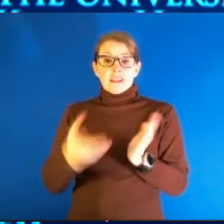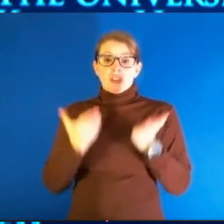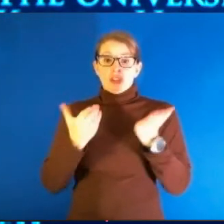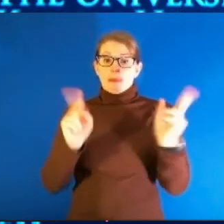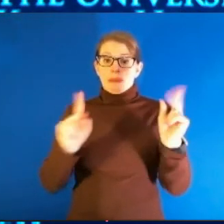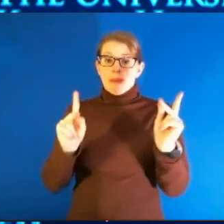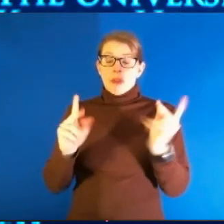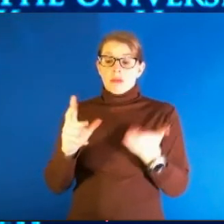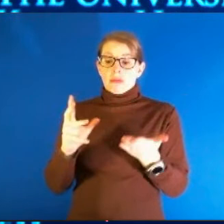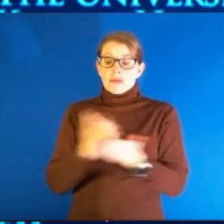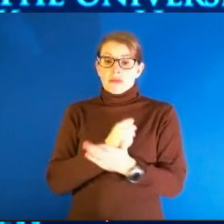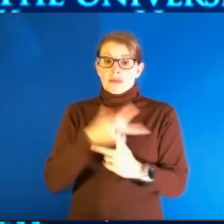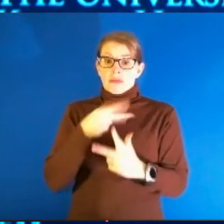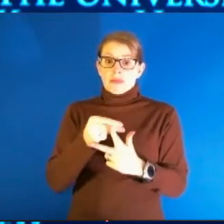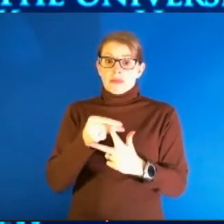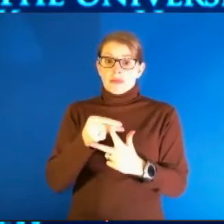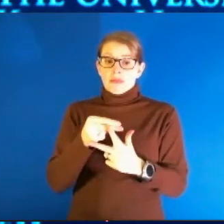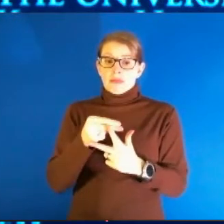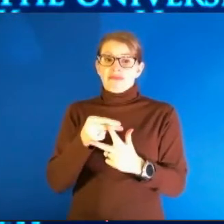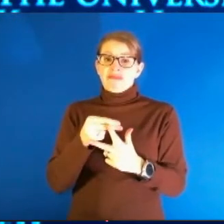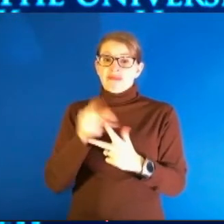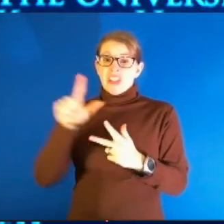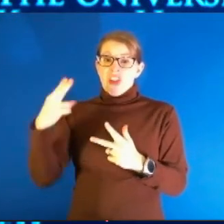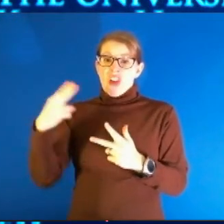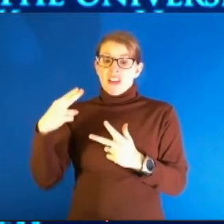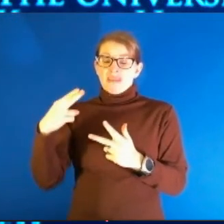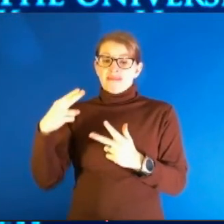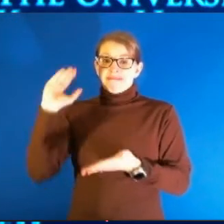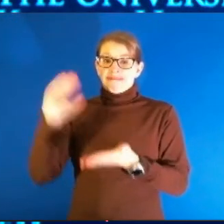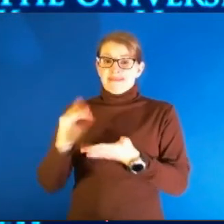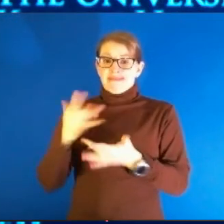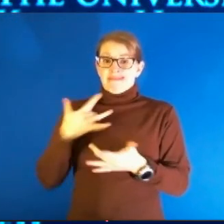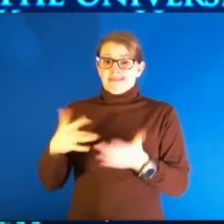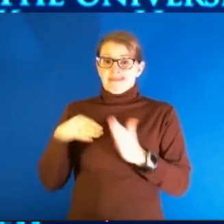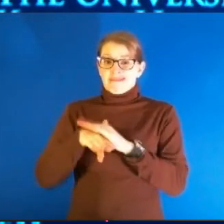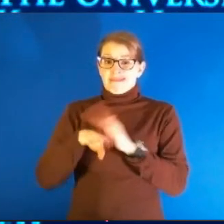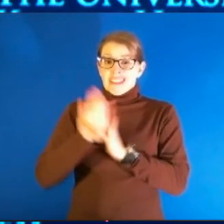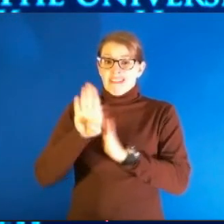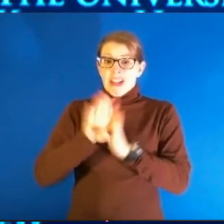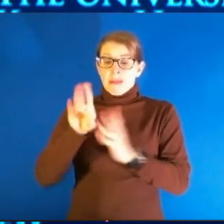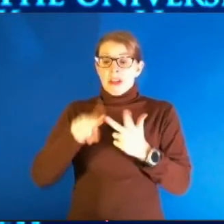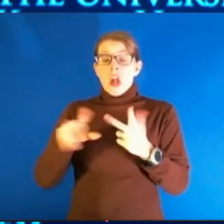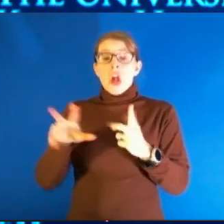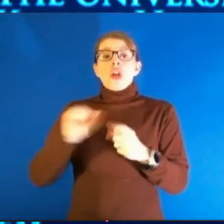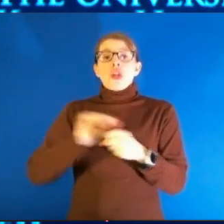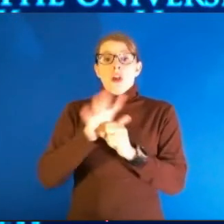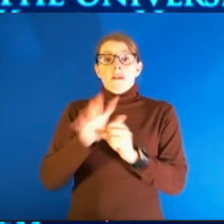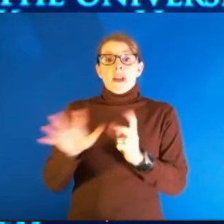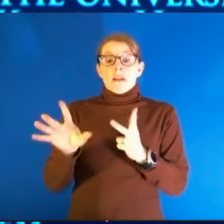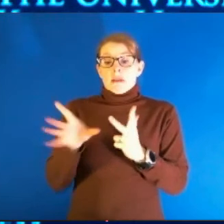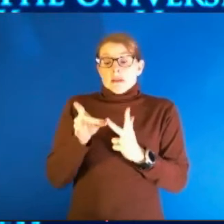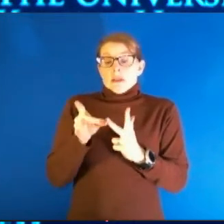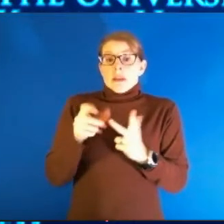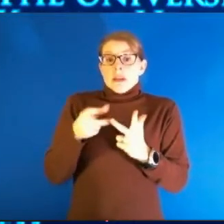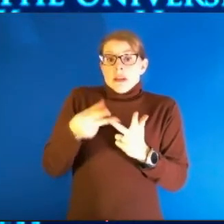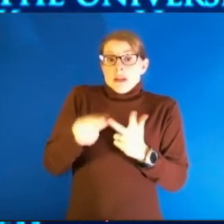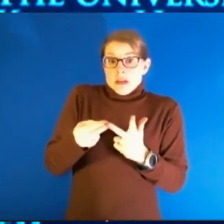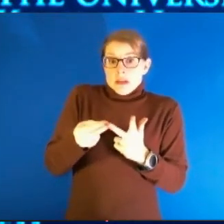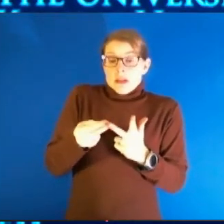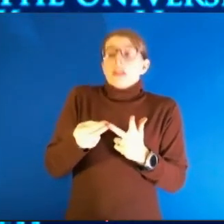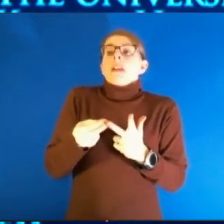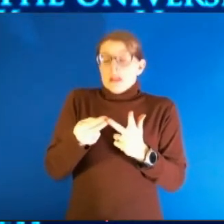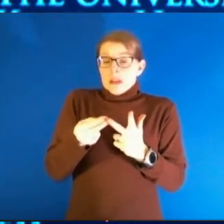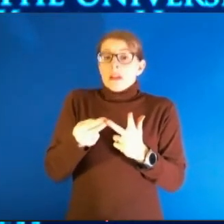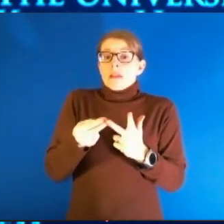COVID are less likely to get long hauler syndrome. Three, if you've had COVID and then get vaccinated, there's good data to show that actually it has some protective benefits and